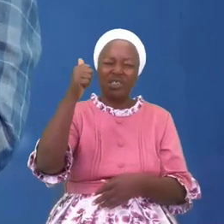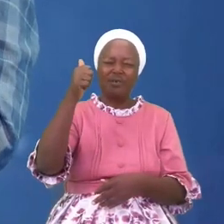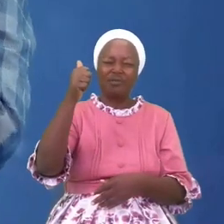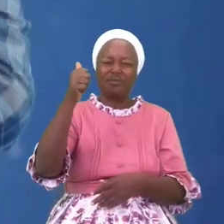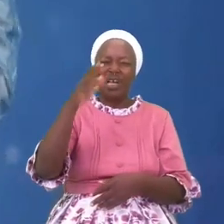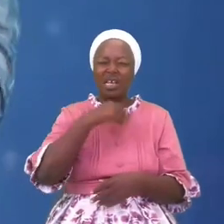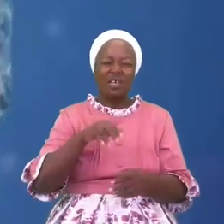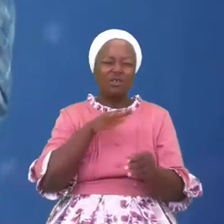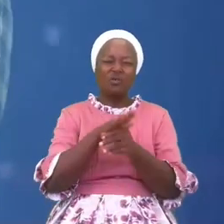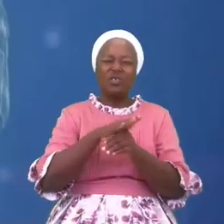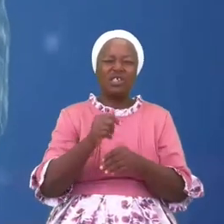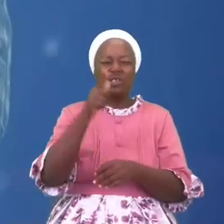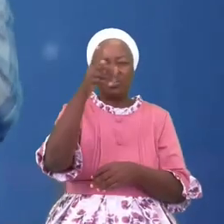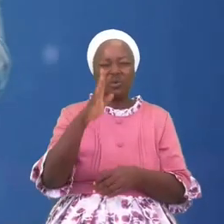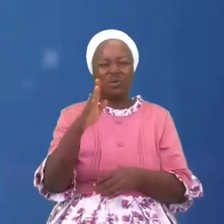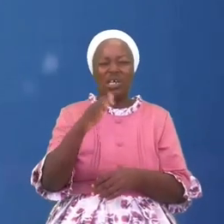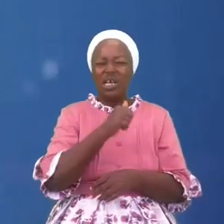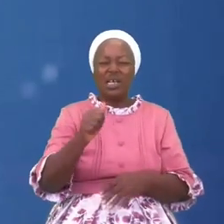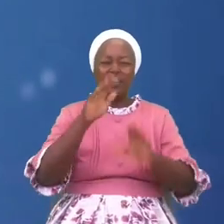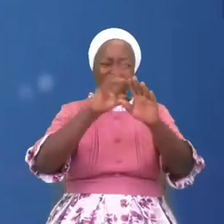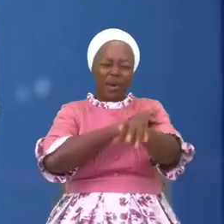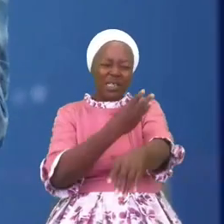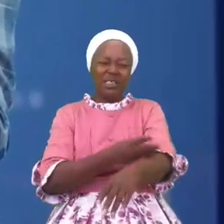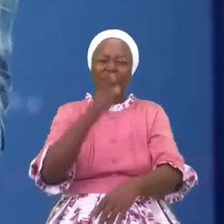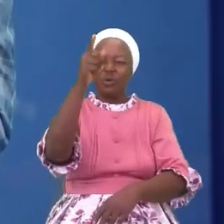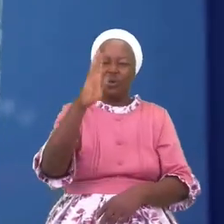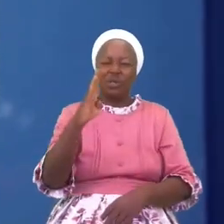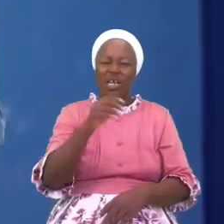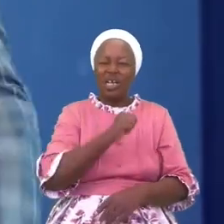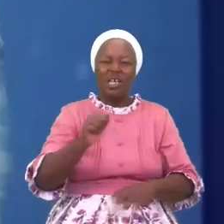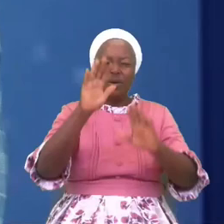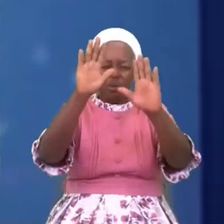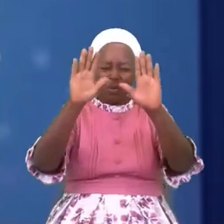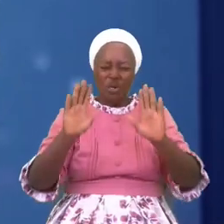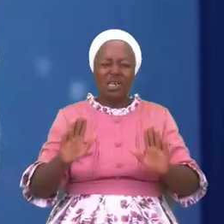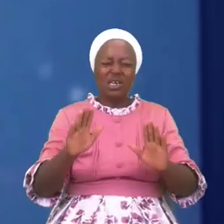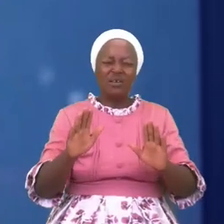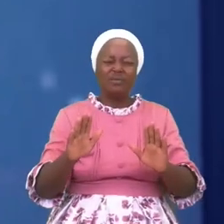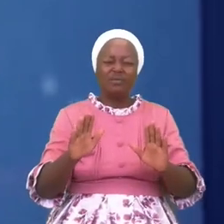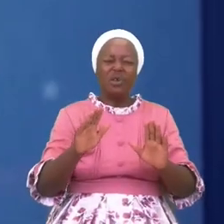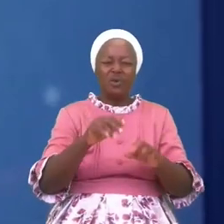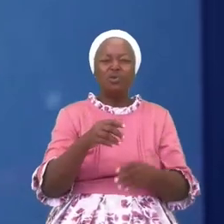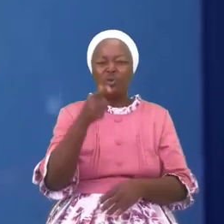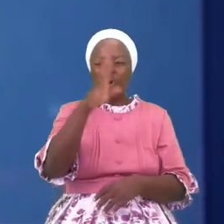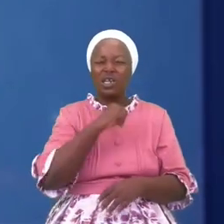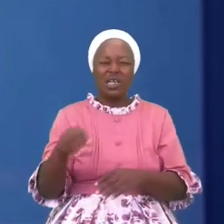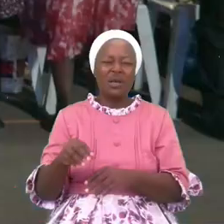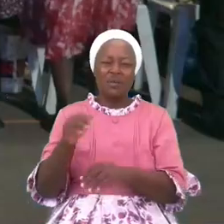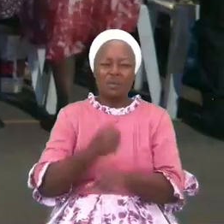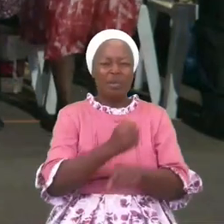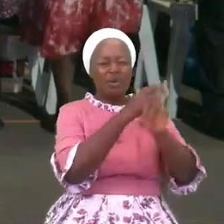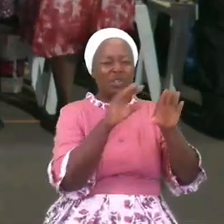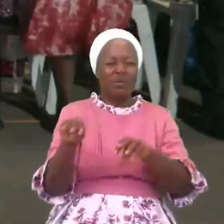God, a wonder-working God, a mountain-moving God in every life tonight, in